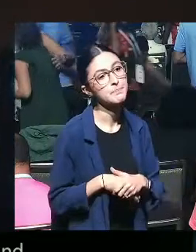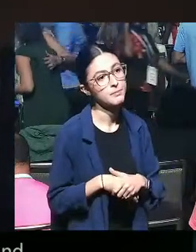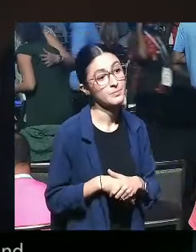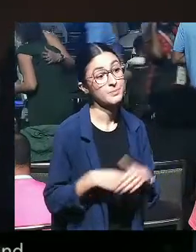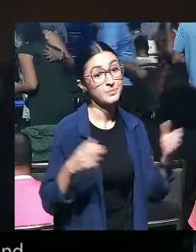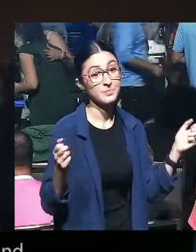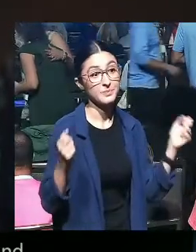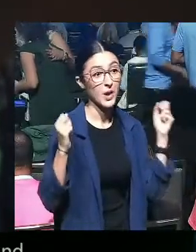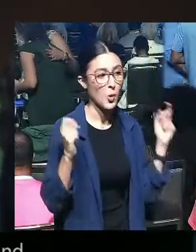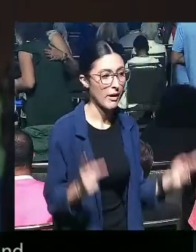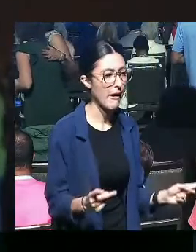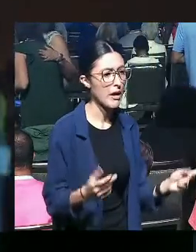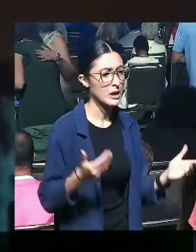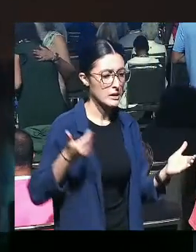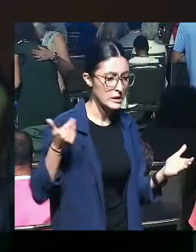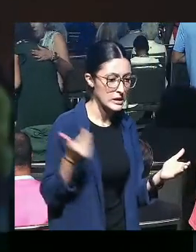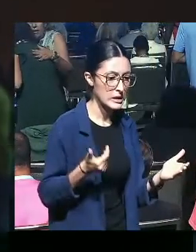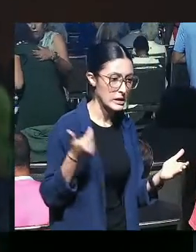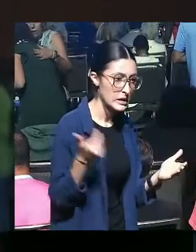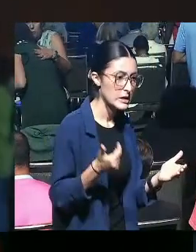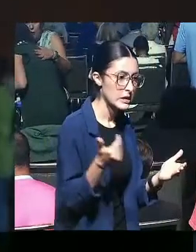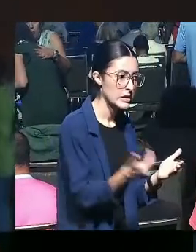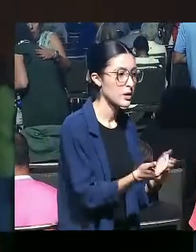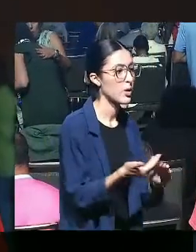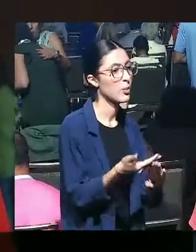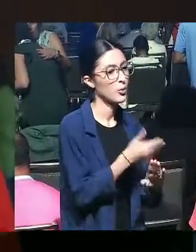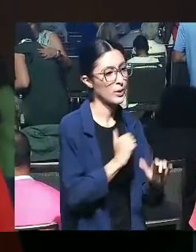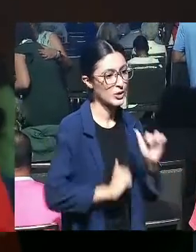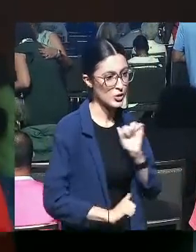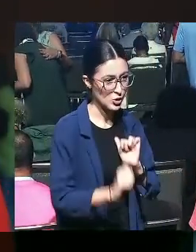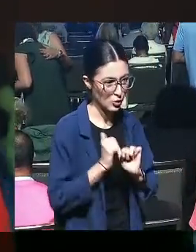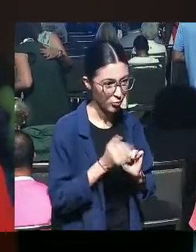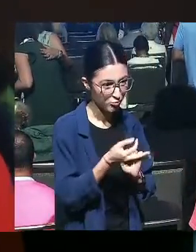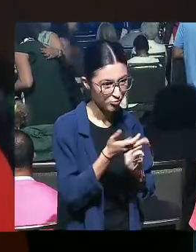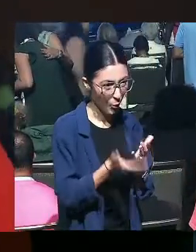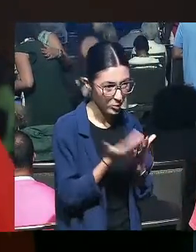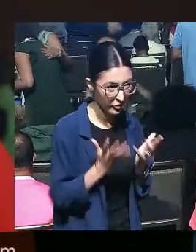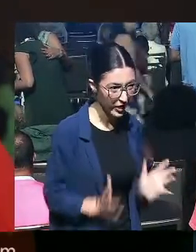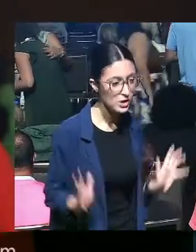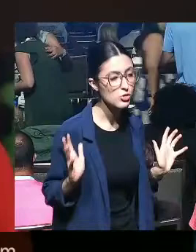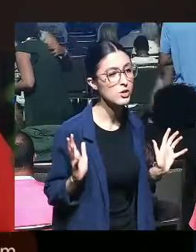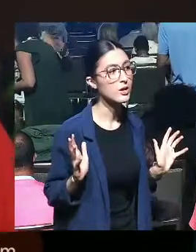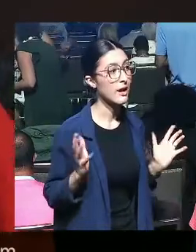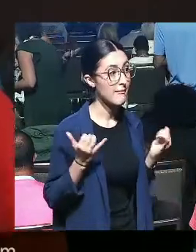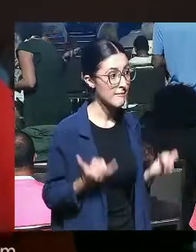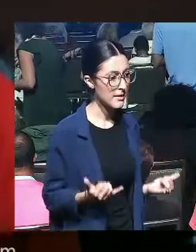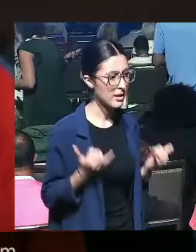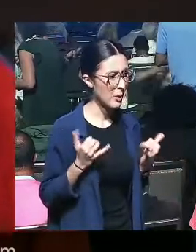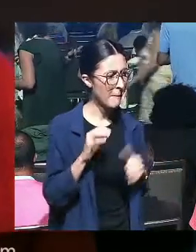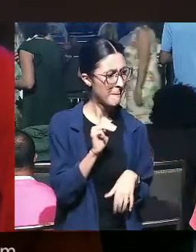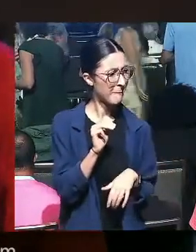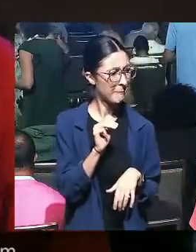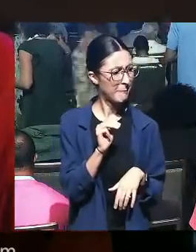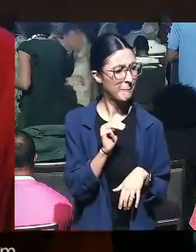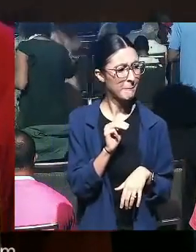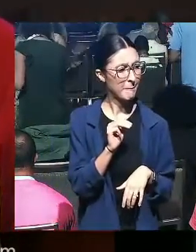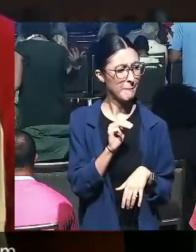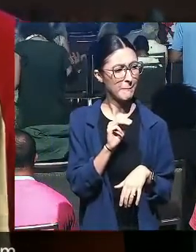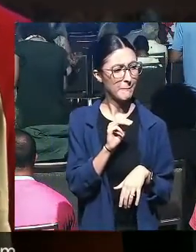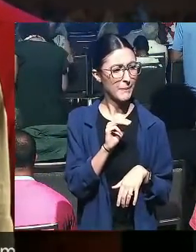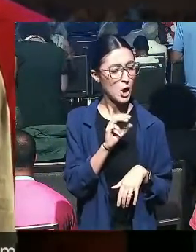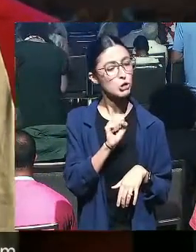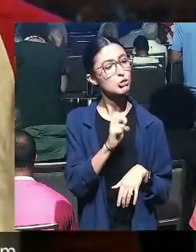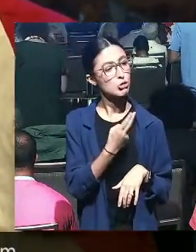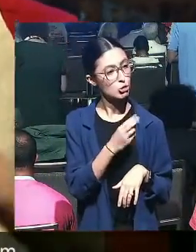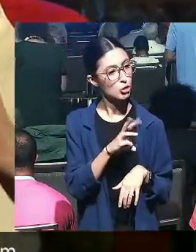All right, guys, we are nearing the end of our pre-show. Right now, I'm standing here with Sherwin McIntosh. How you doing? Doing great. Great to be here.